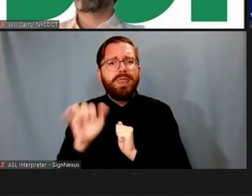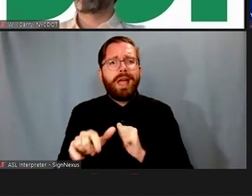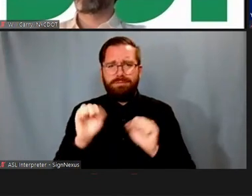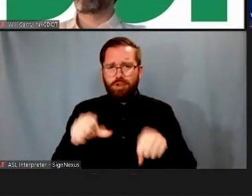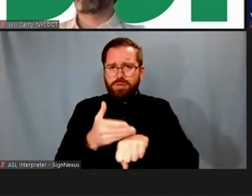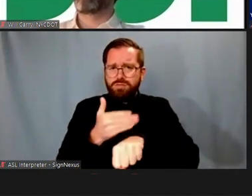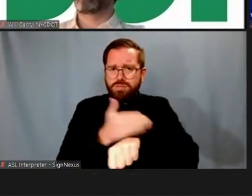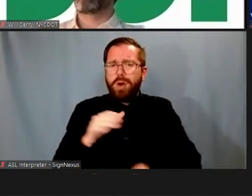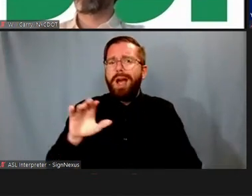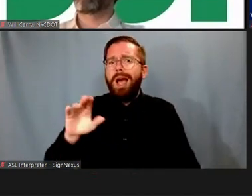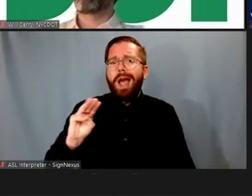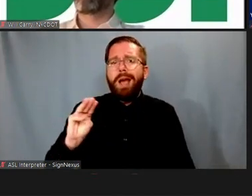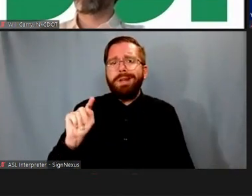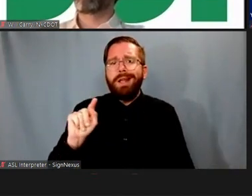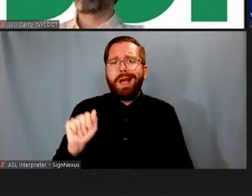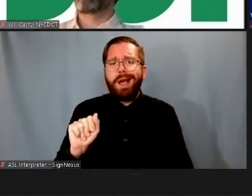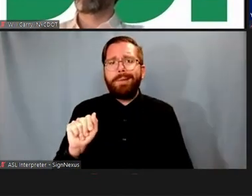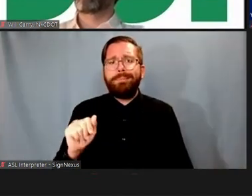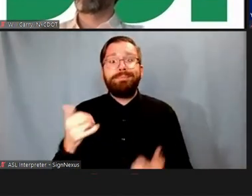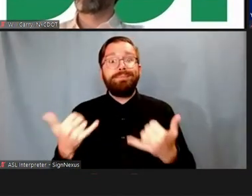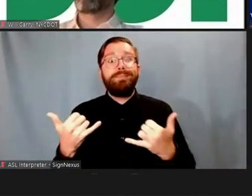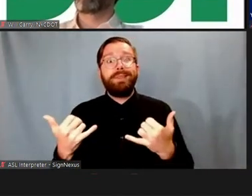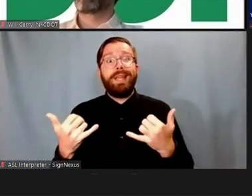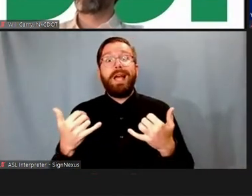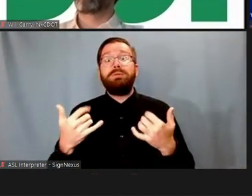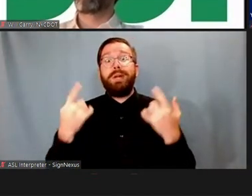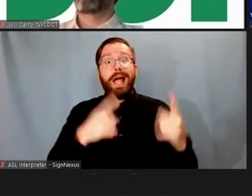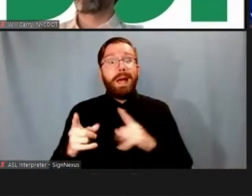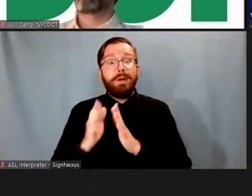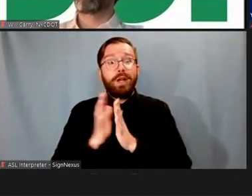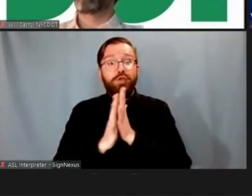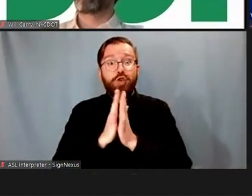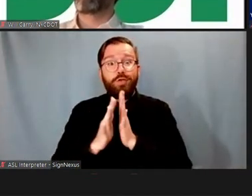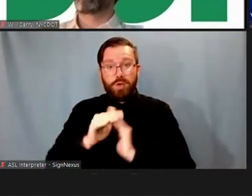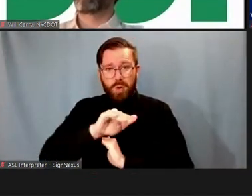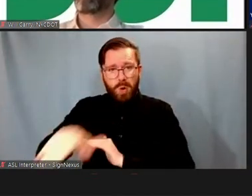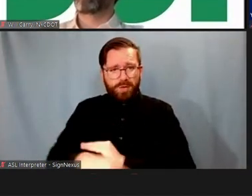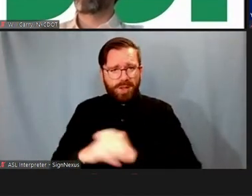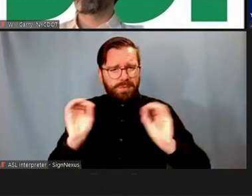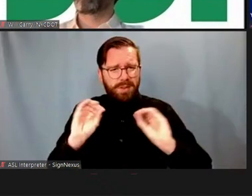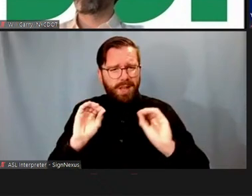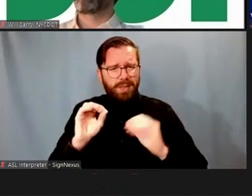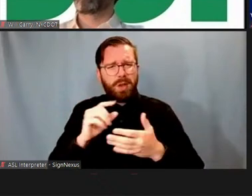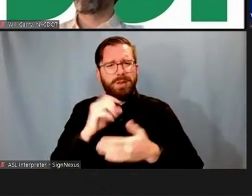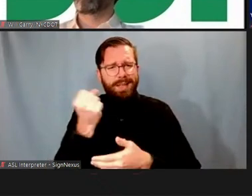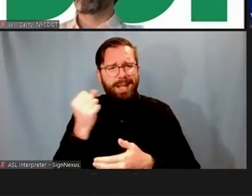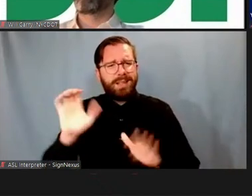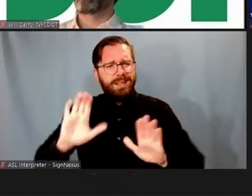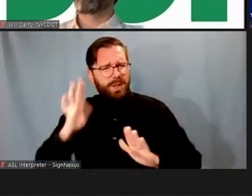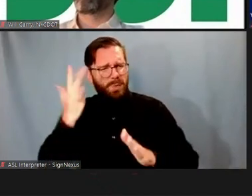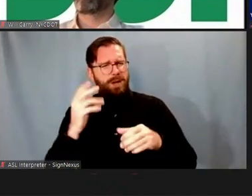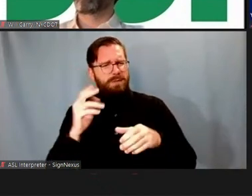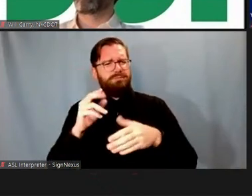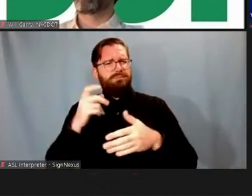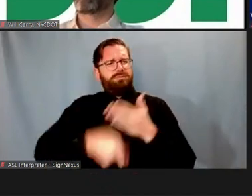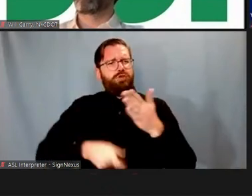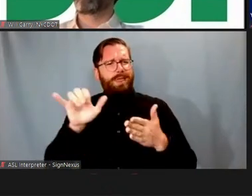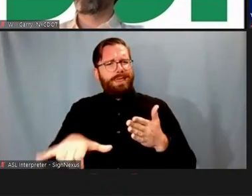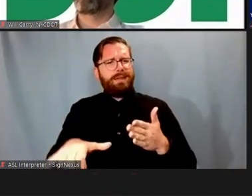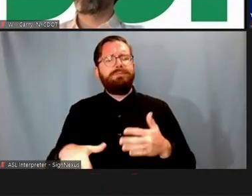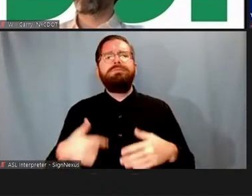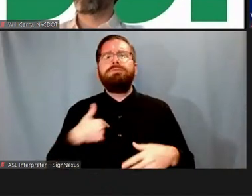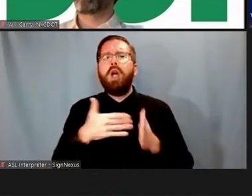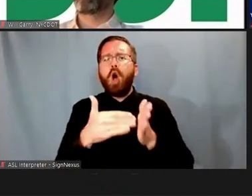when there's no congestion overnight in most weekends i'm going to use myself as an example i transit through manhattan from queens to reach the holland tunnel for